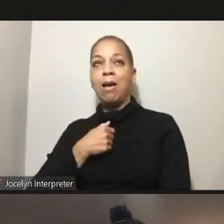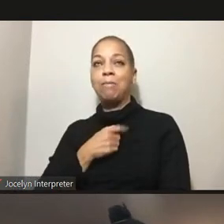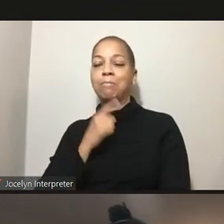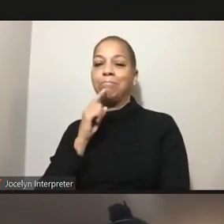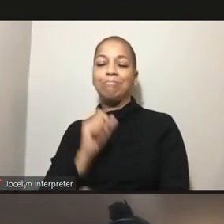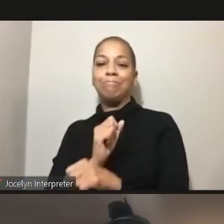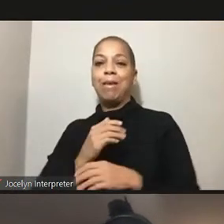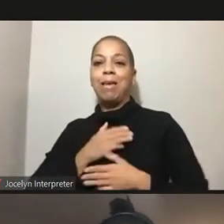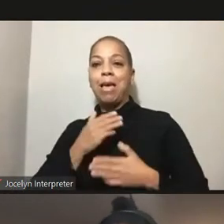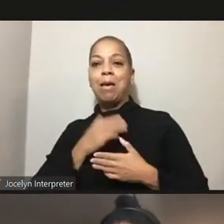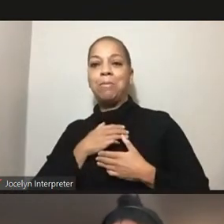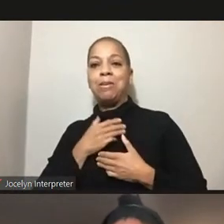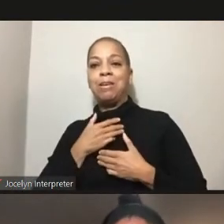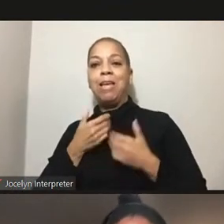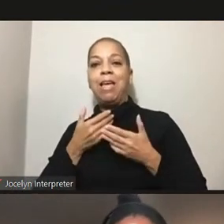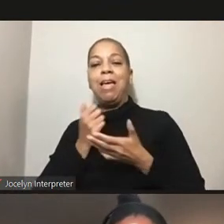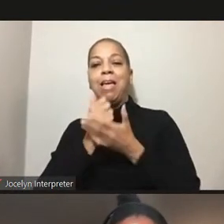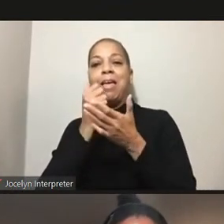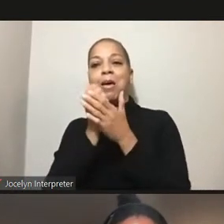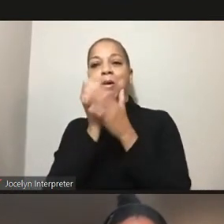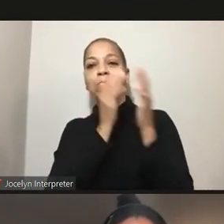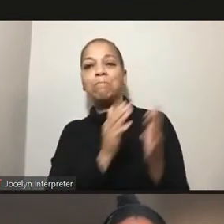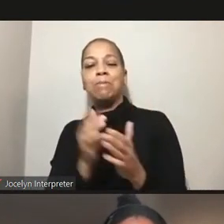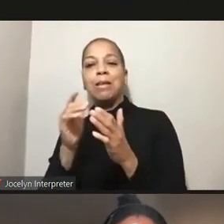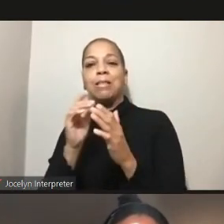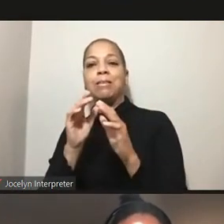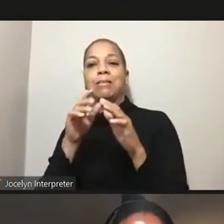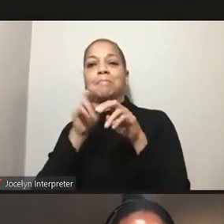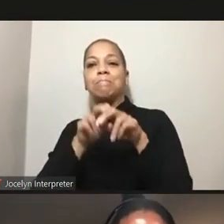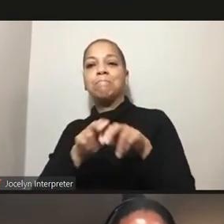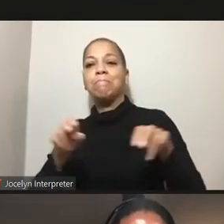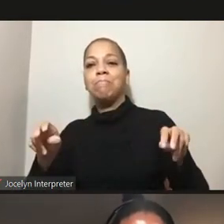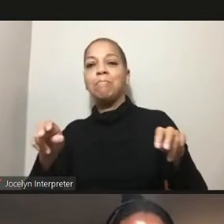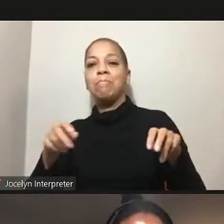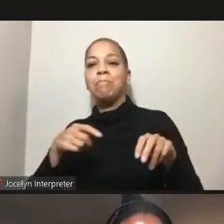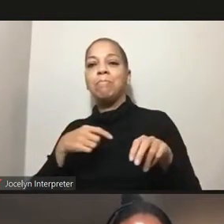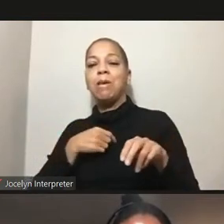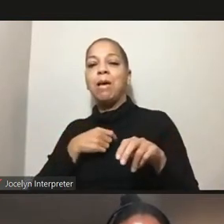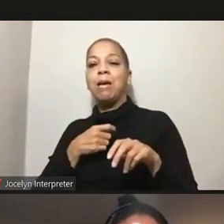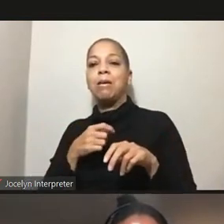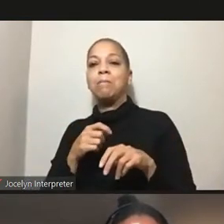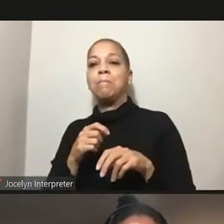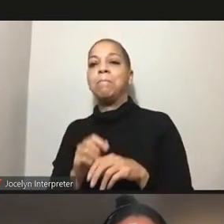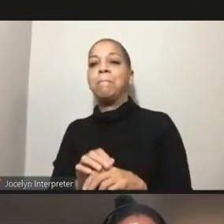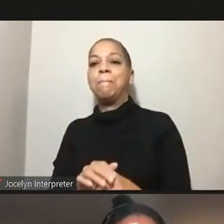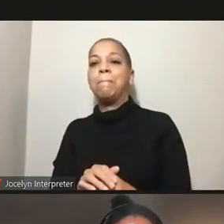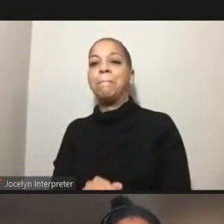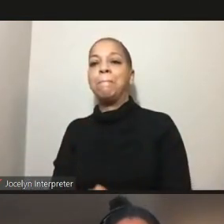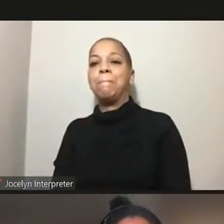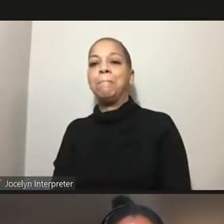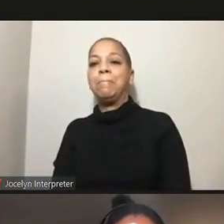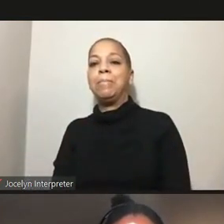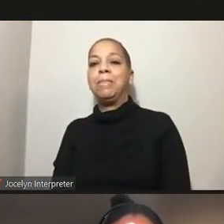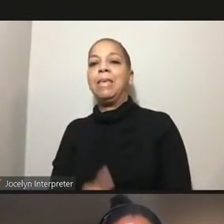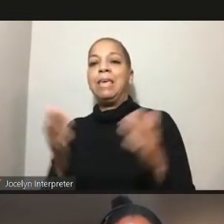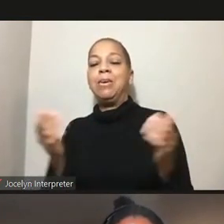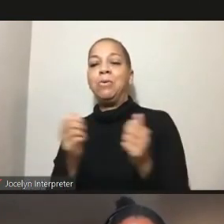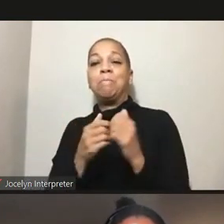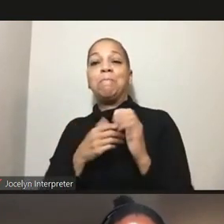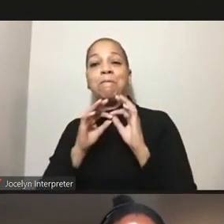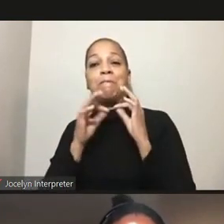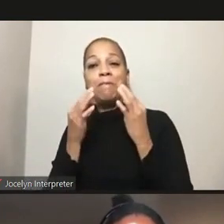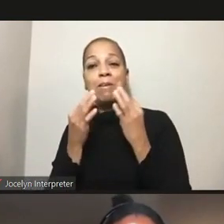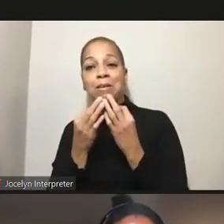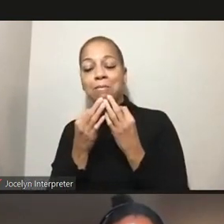exhibiting as MASS MoCA, as Erica and Laura pointed out. I'm calling in from Brooklyn, where I'm here with my family